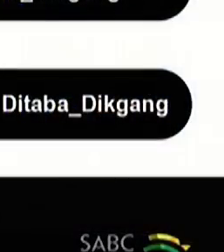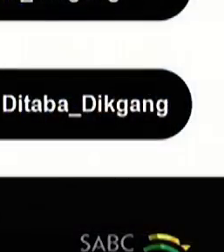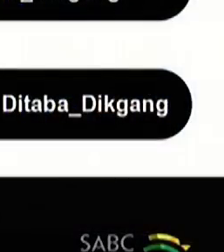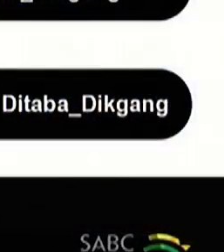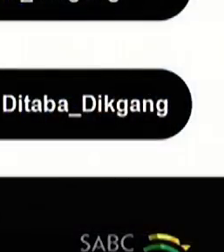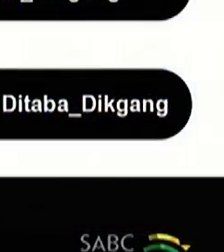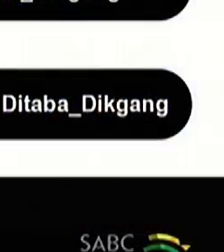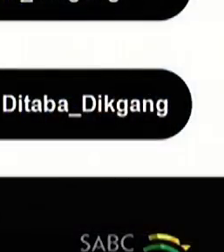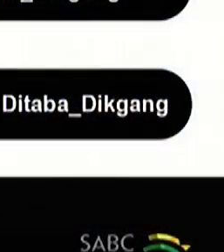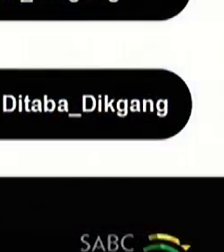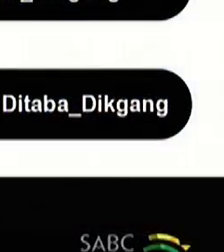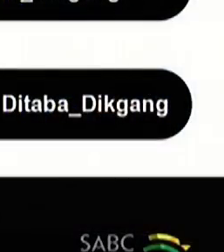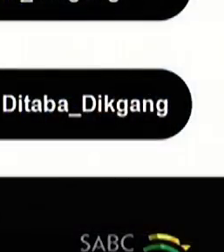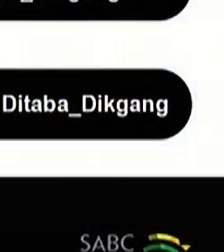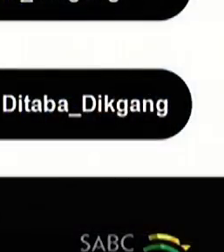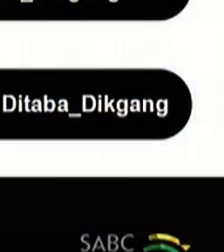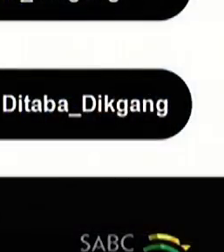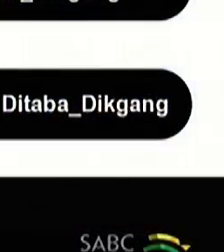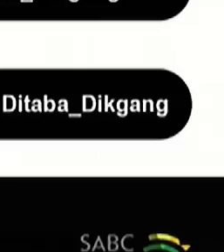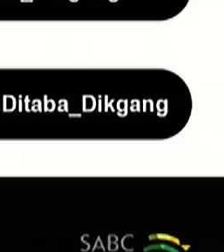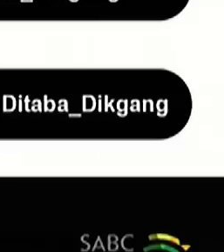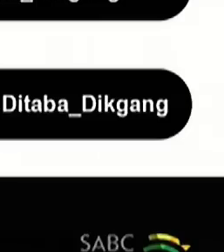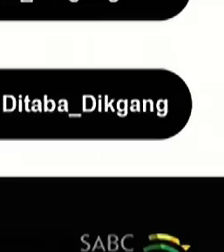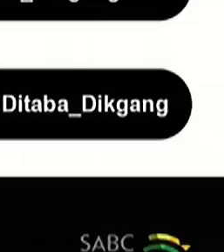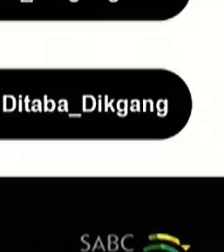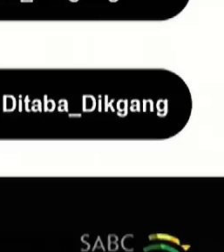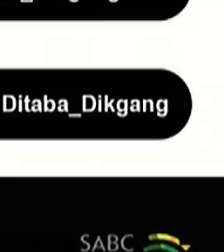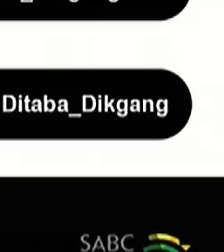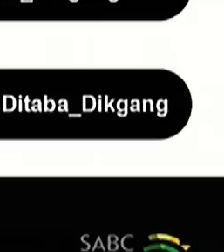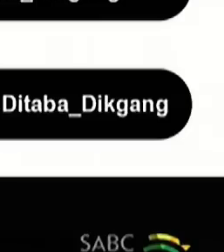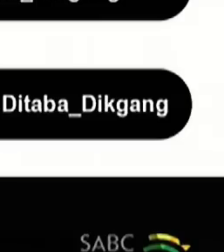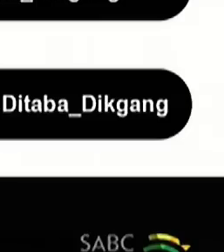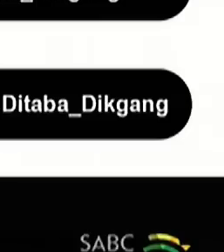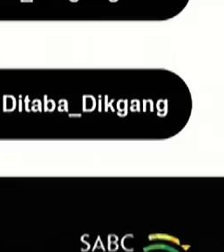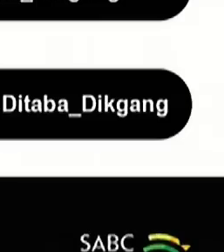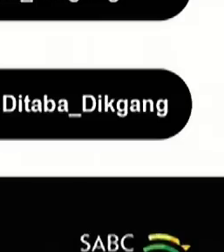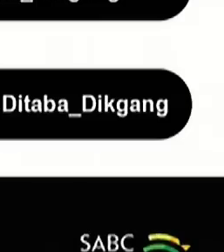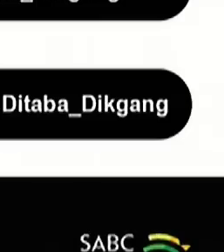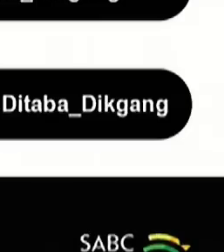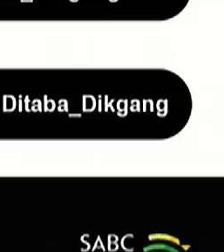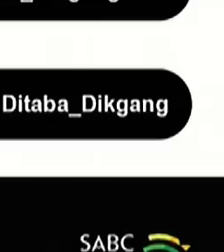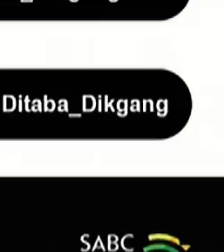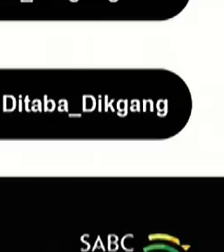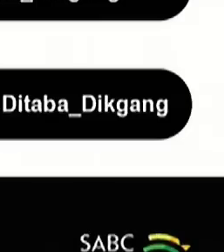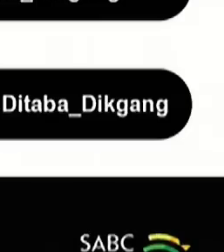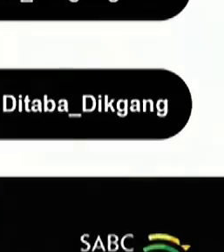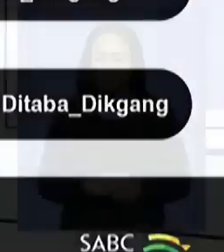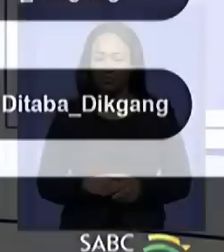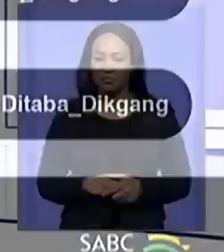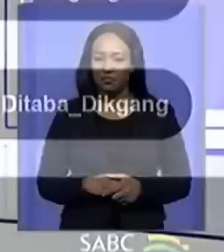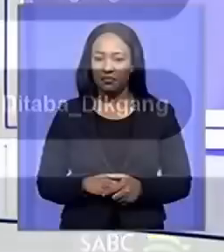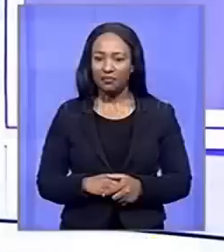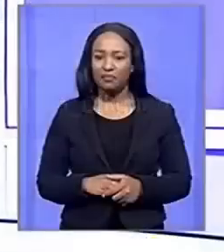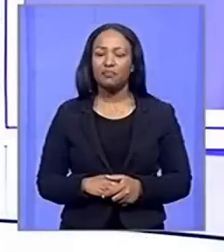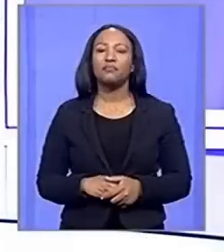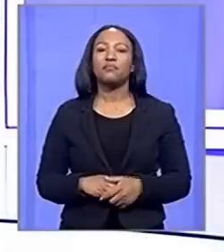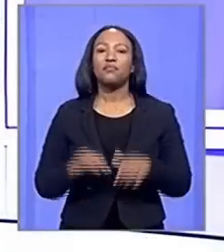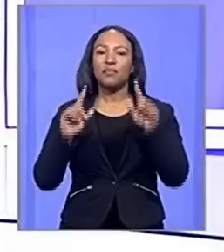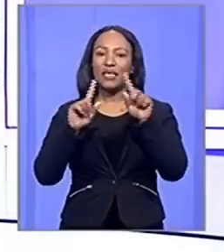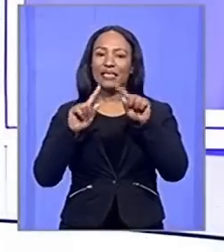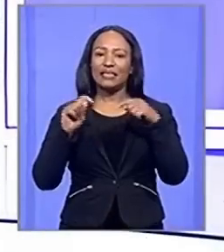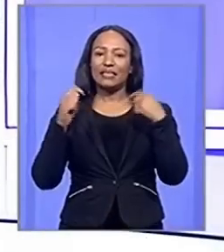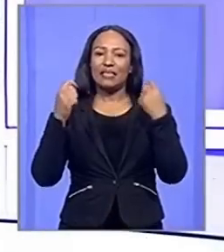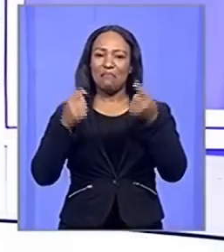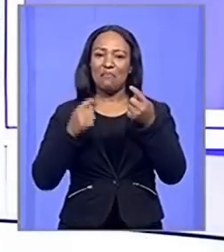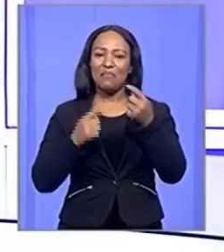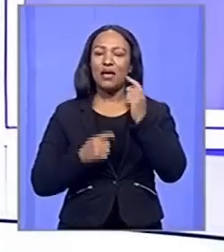X le YouTube fao dikgatišo tša rena di lego gona. Nomoro ya rena ya WhatsApp le yona e gona fao le ka kgata go tema. Ba sehlopha sa ditaba tša